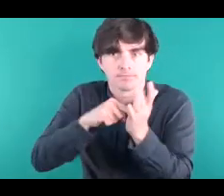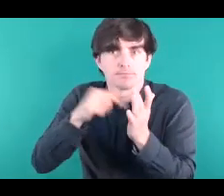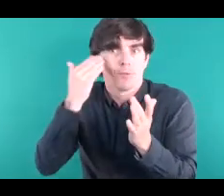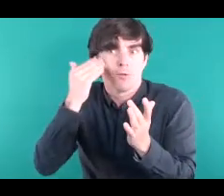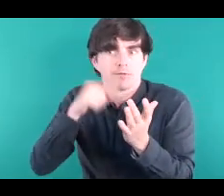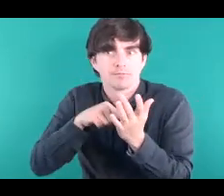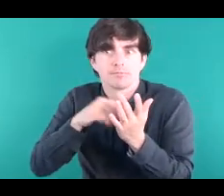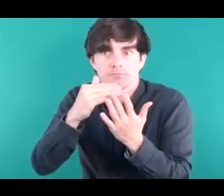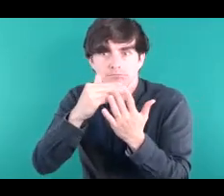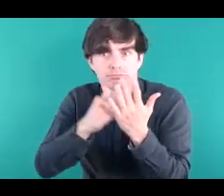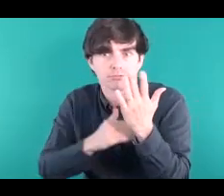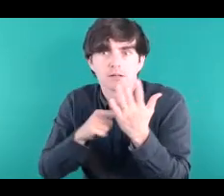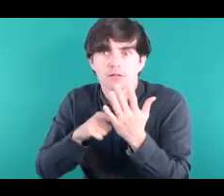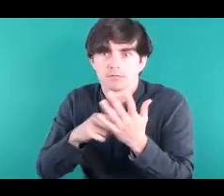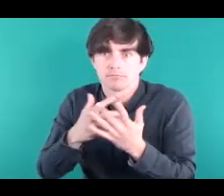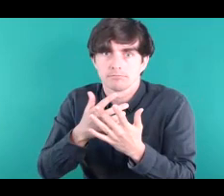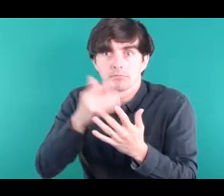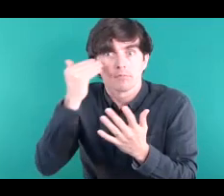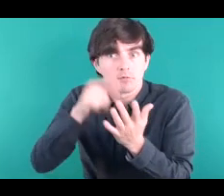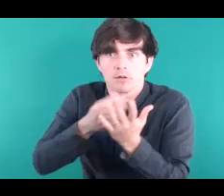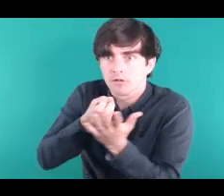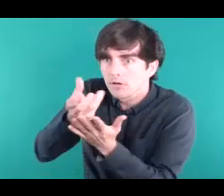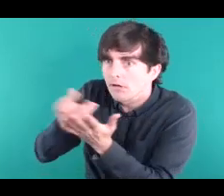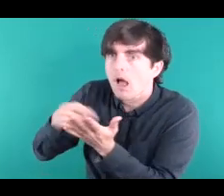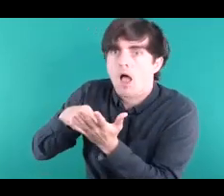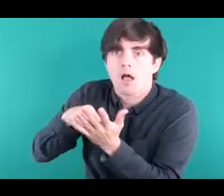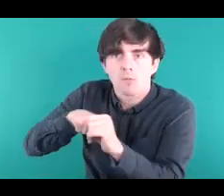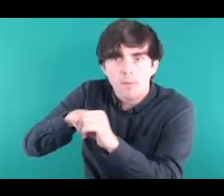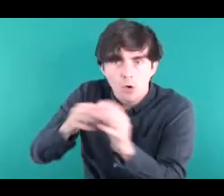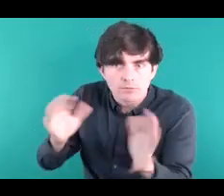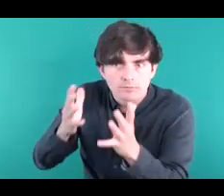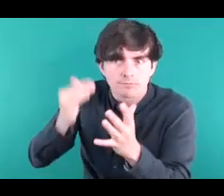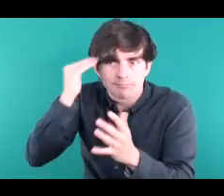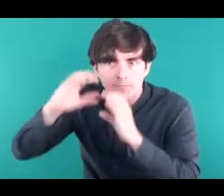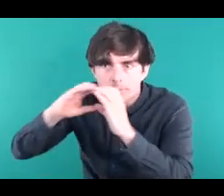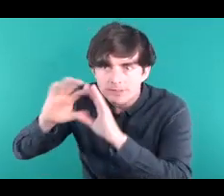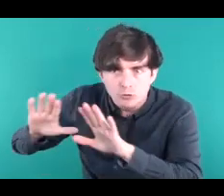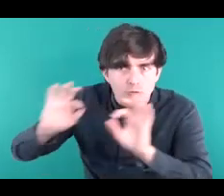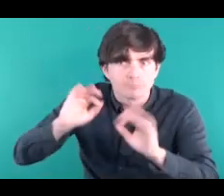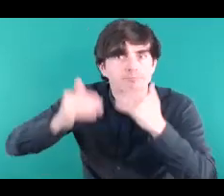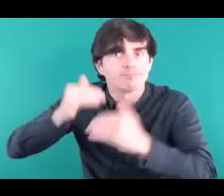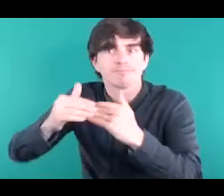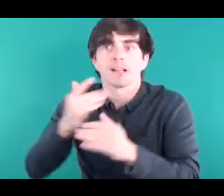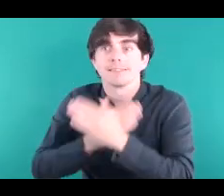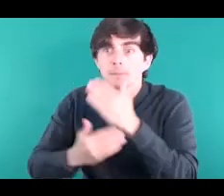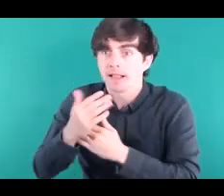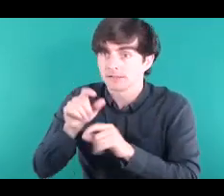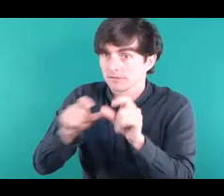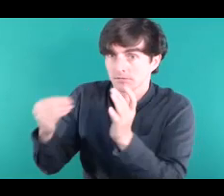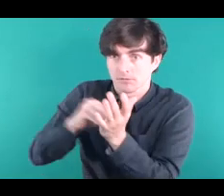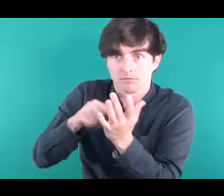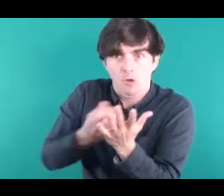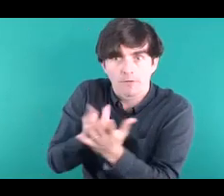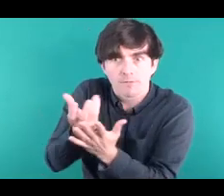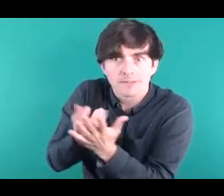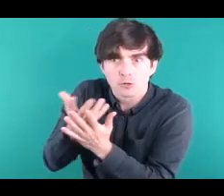to be the most responsive possible, and how best they can combine their mainstream social protection scheme